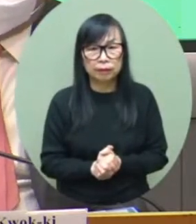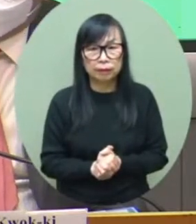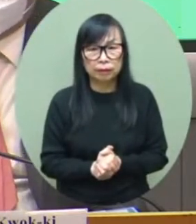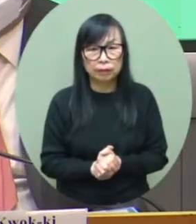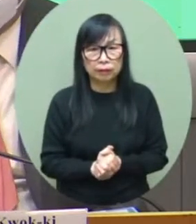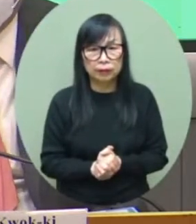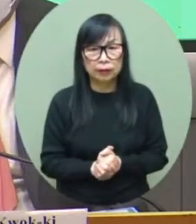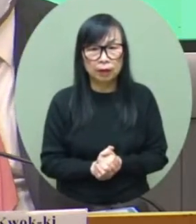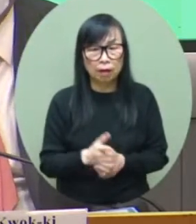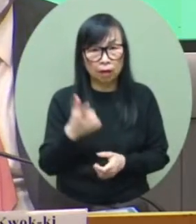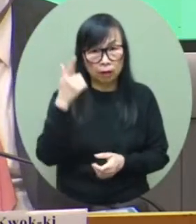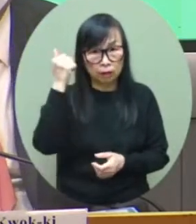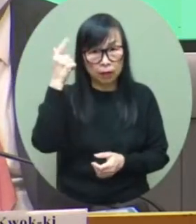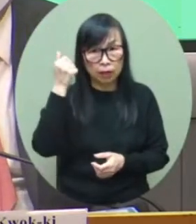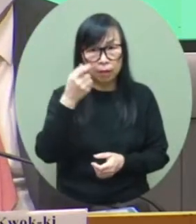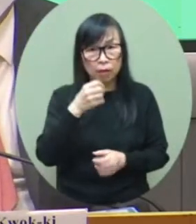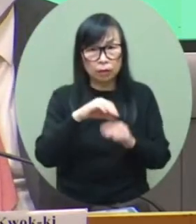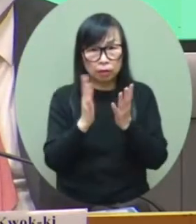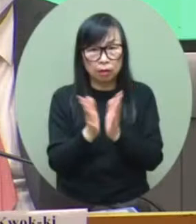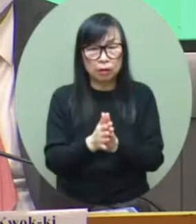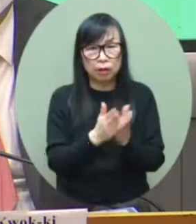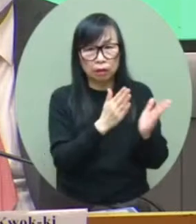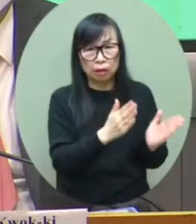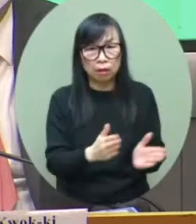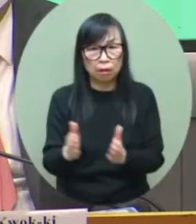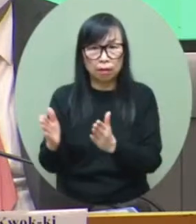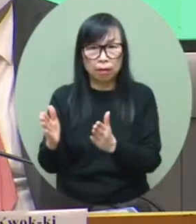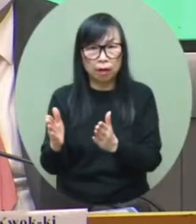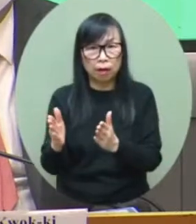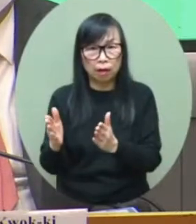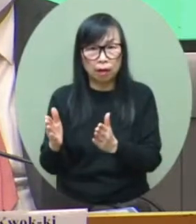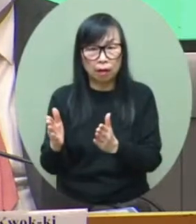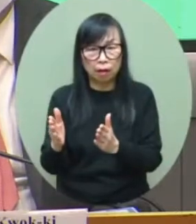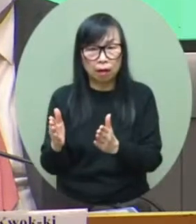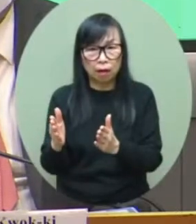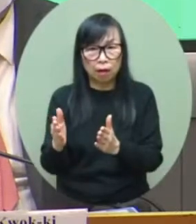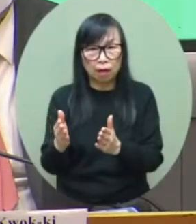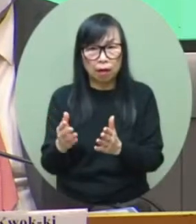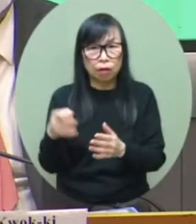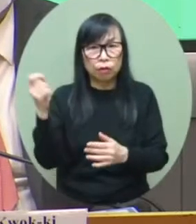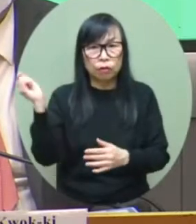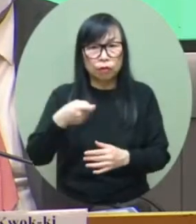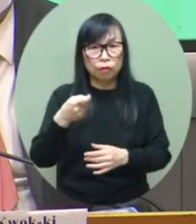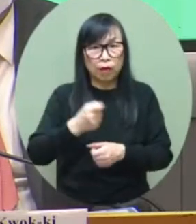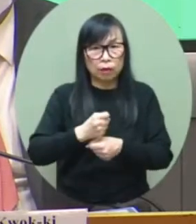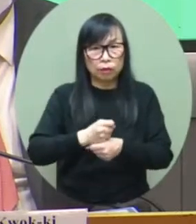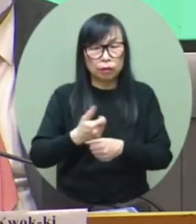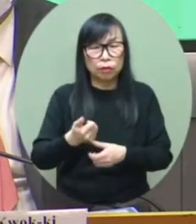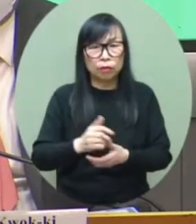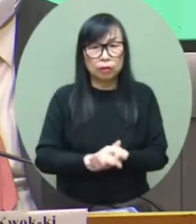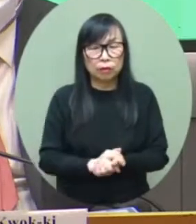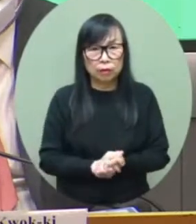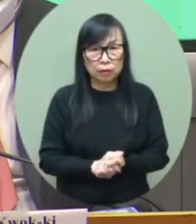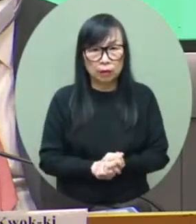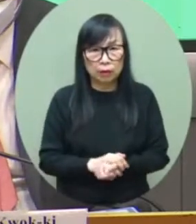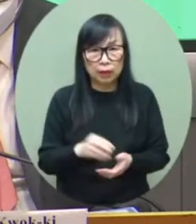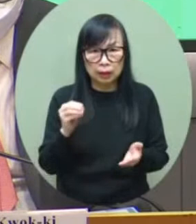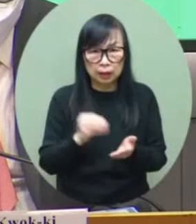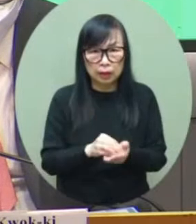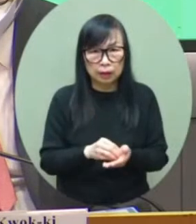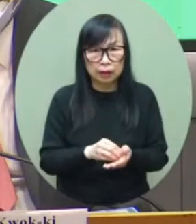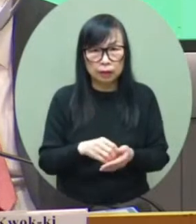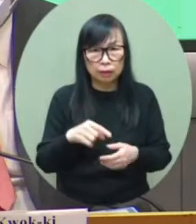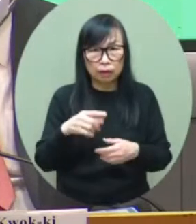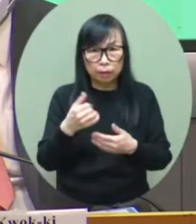everything to normalcy as soon as possible, but I have to do it in a balanced and controlled